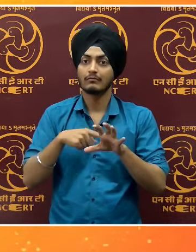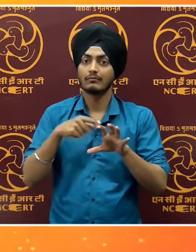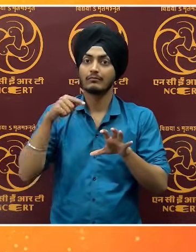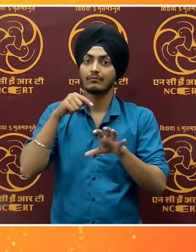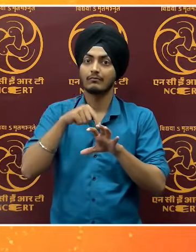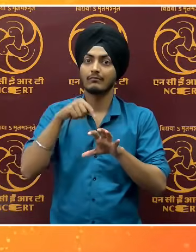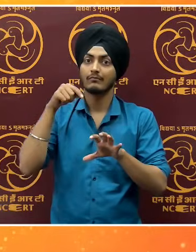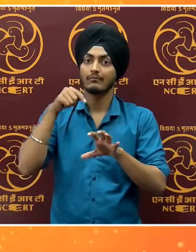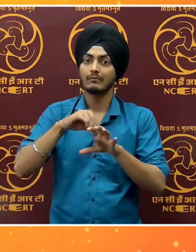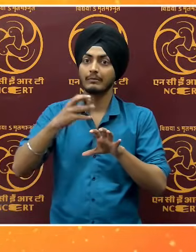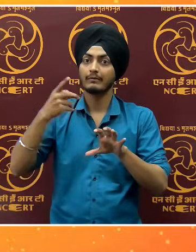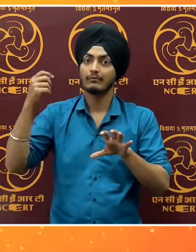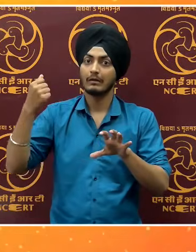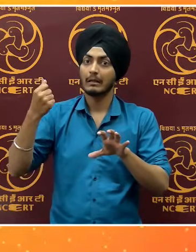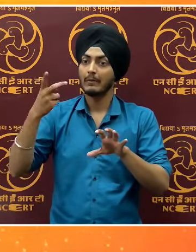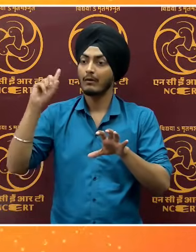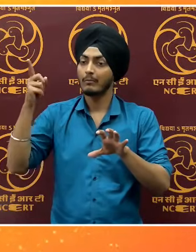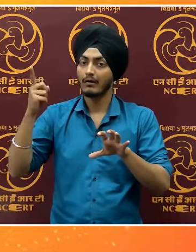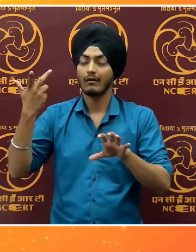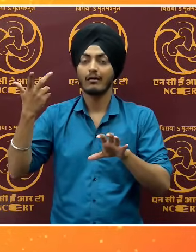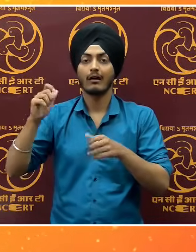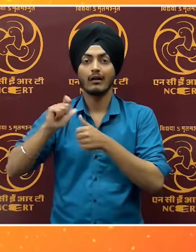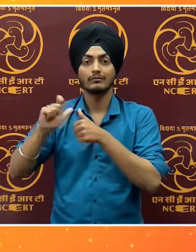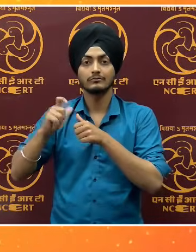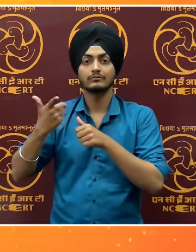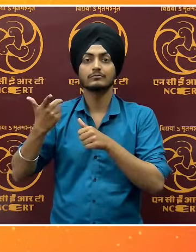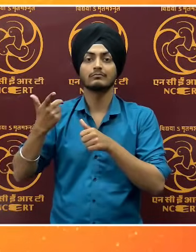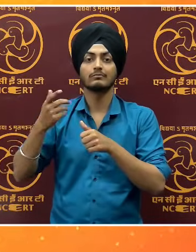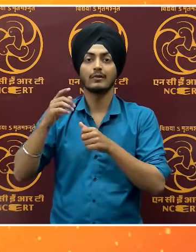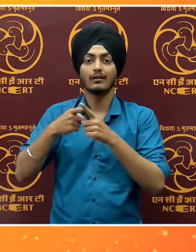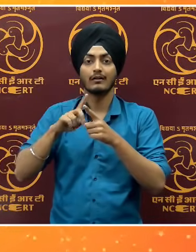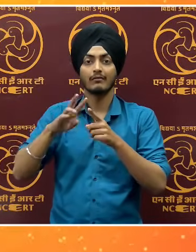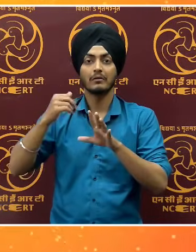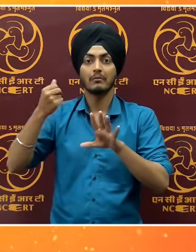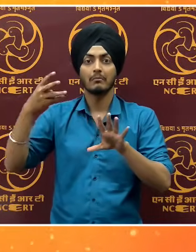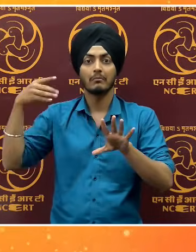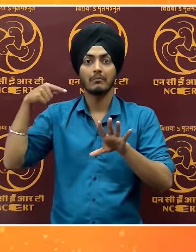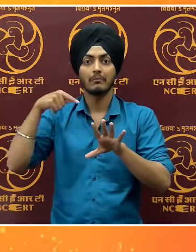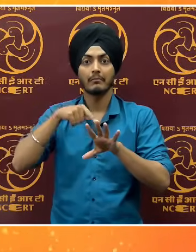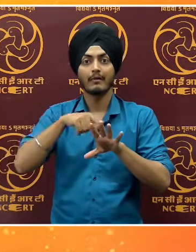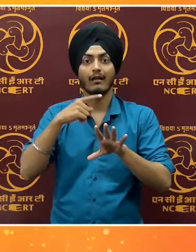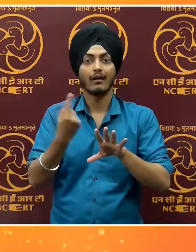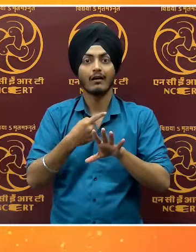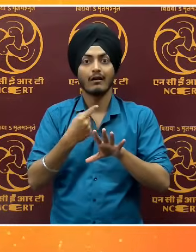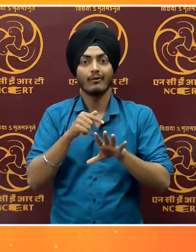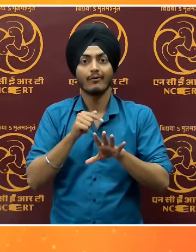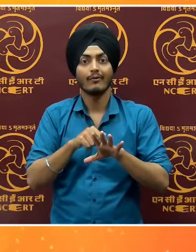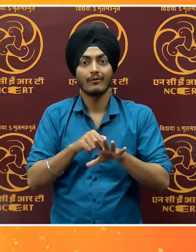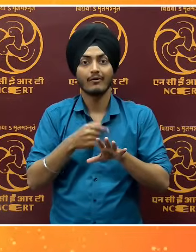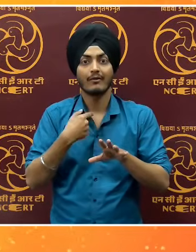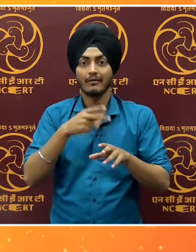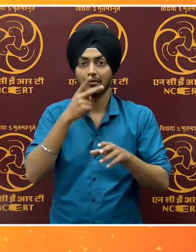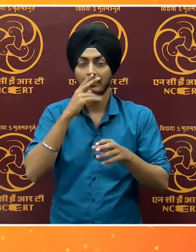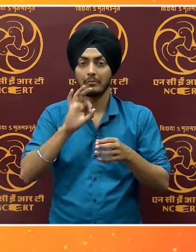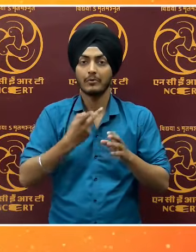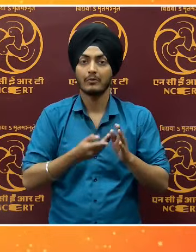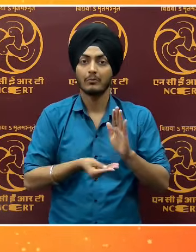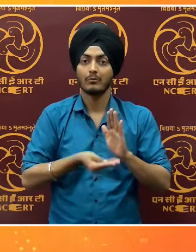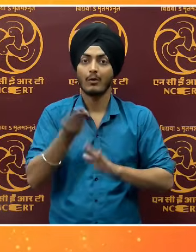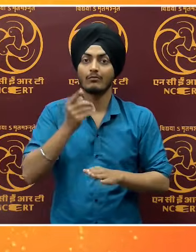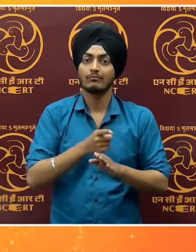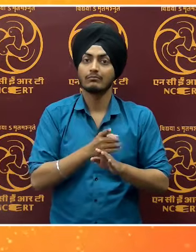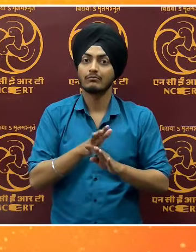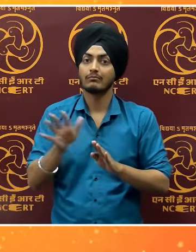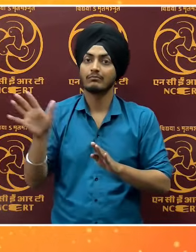single point, the net effective resistance will be very less. So more current will be flow through the appliance.